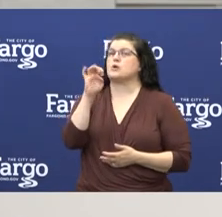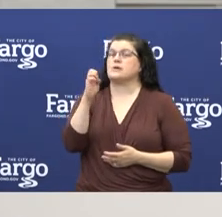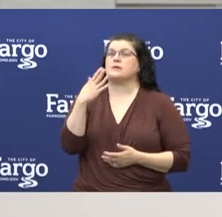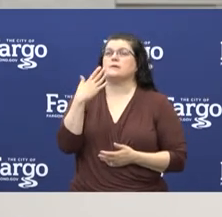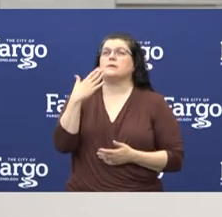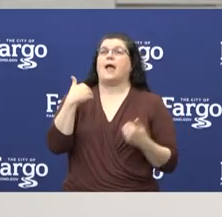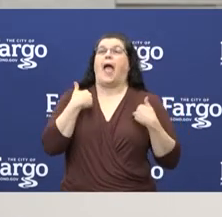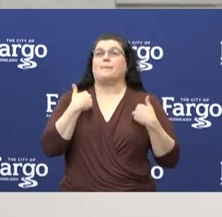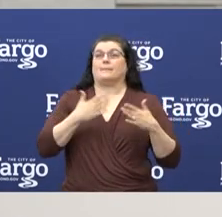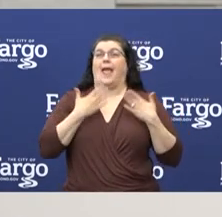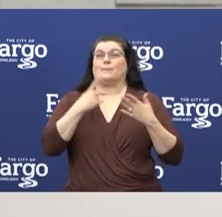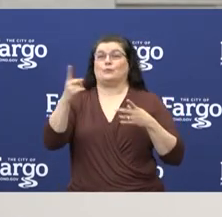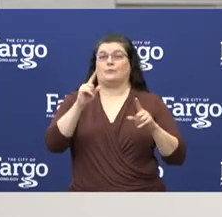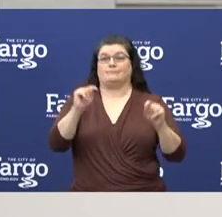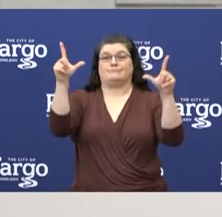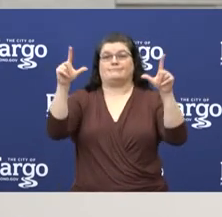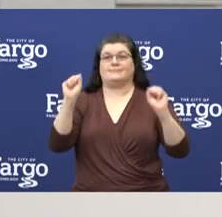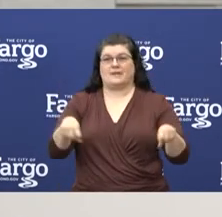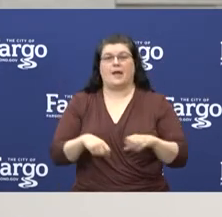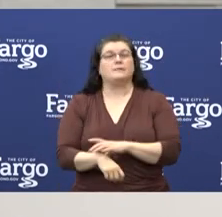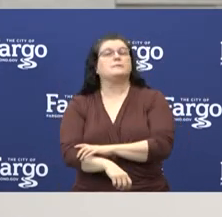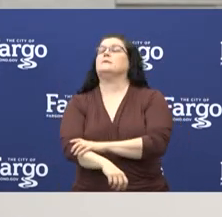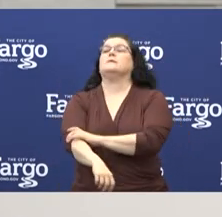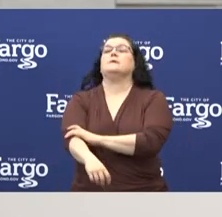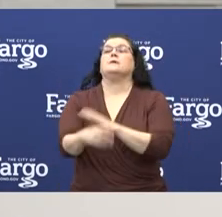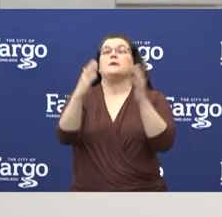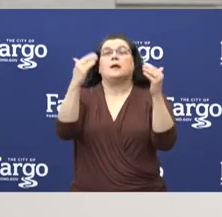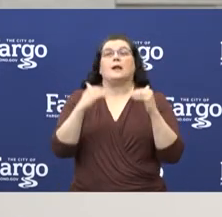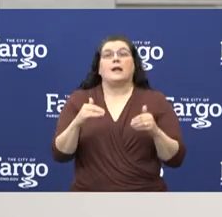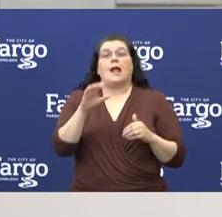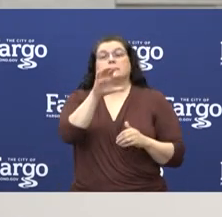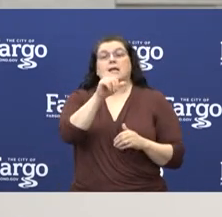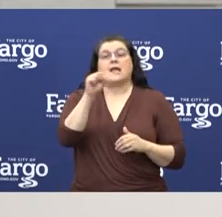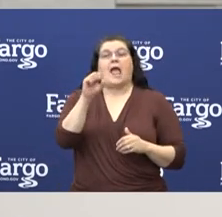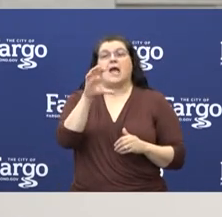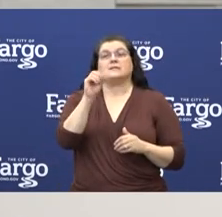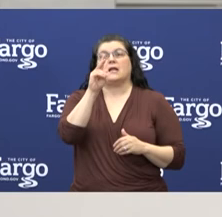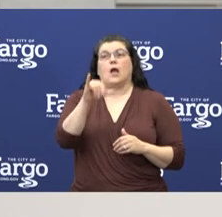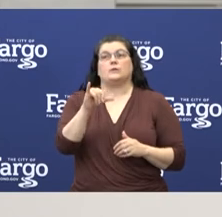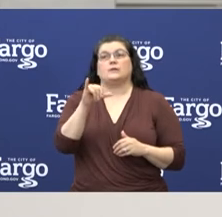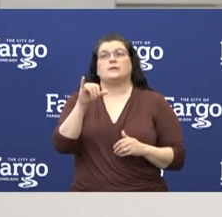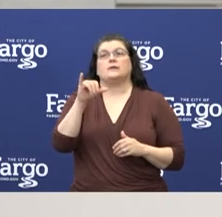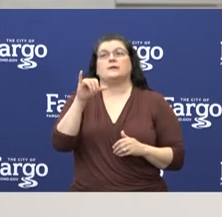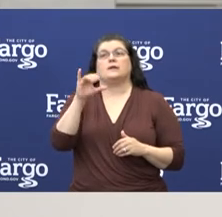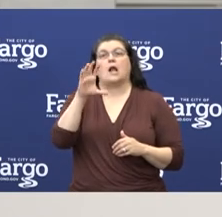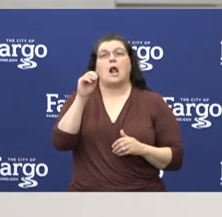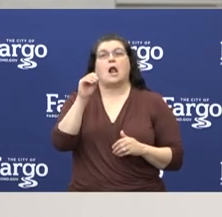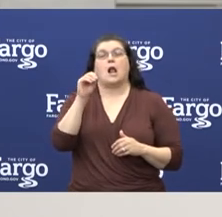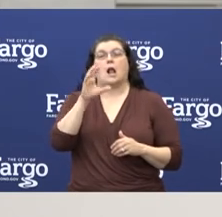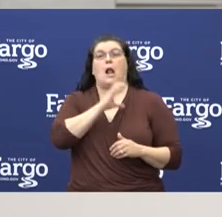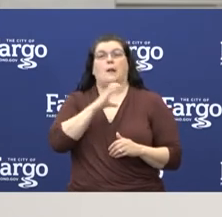finally get you on. Our next speaker is Cass County Commissioner Chair Chad Peterson.